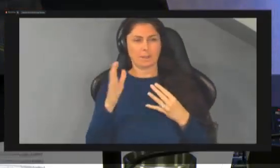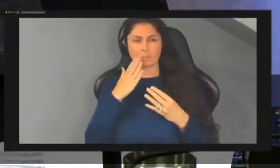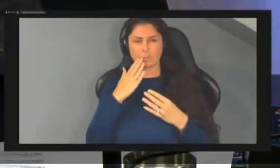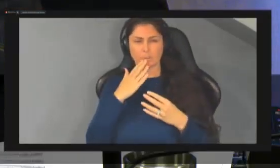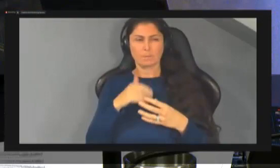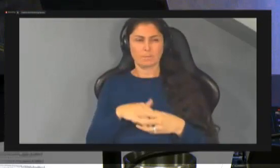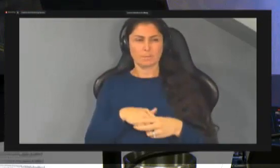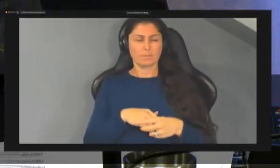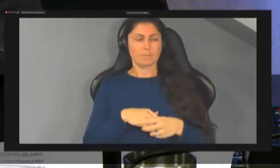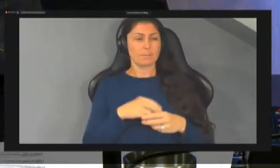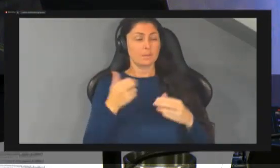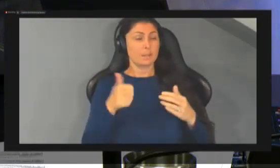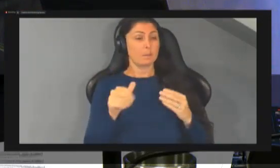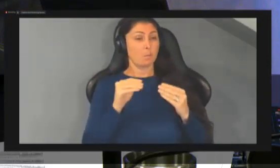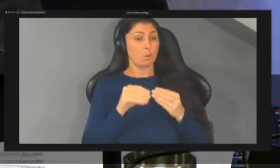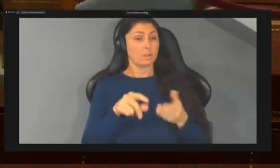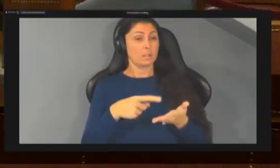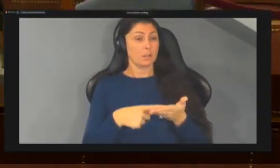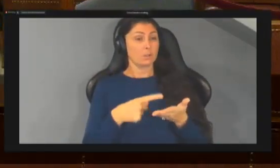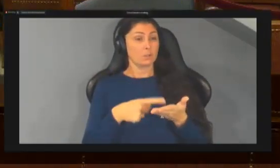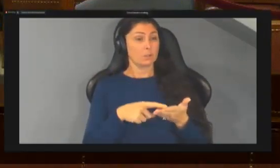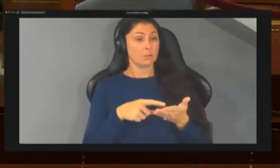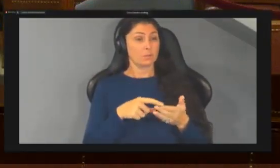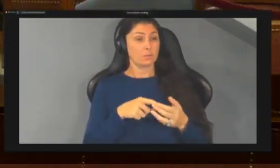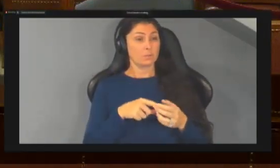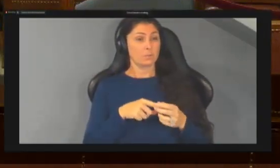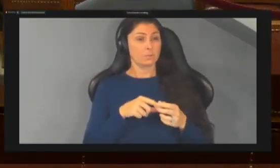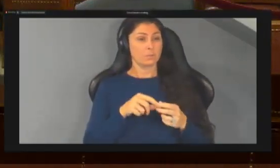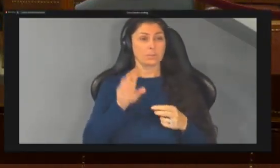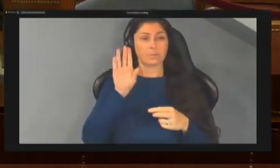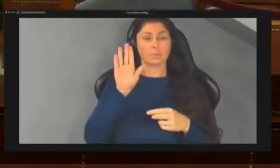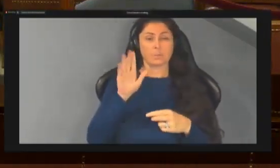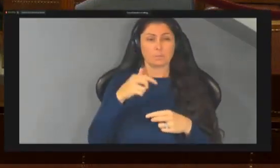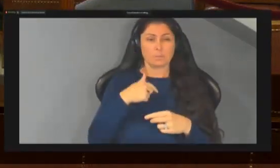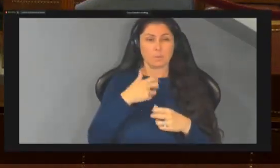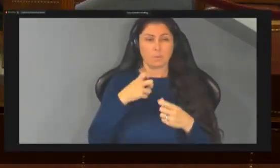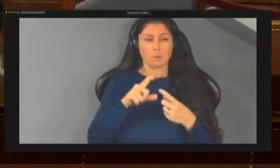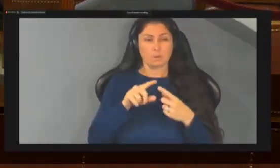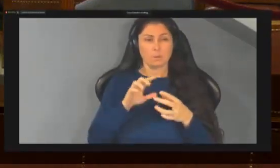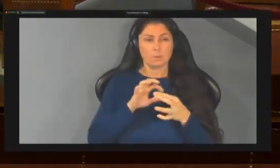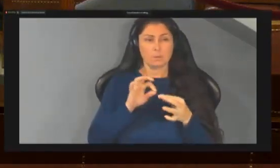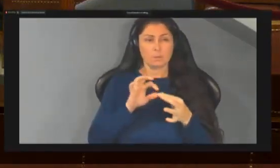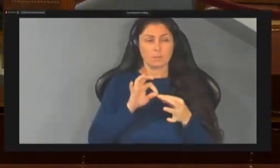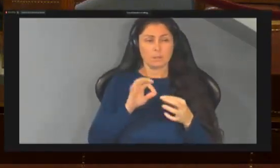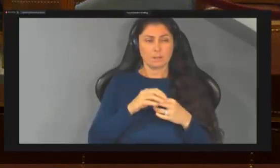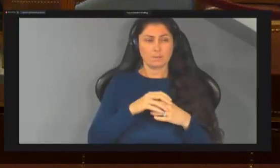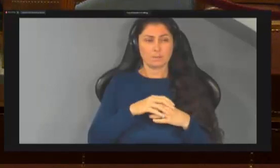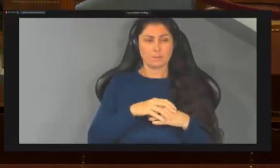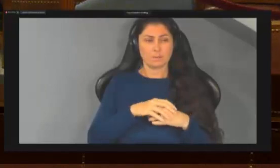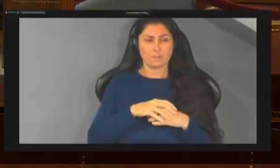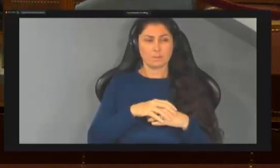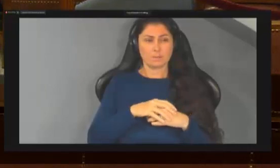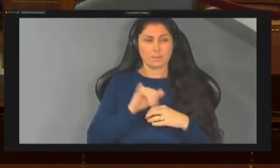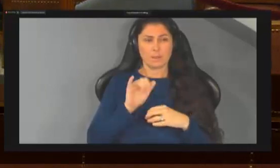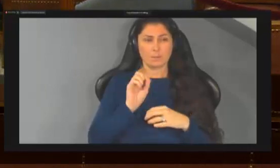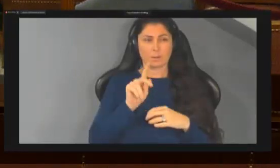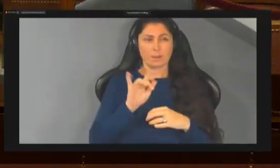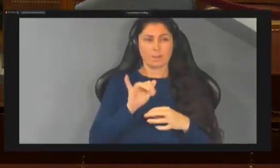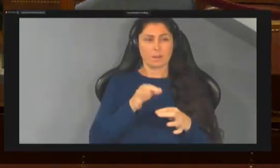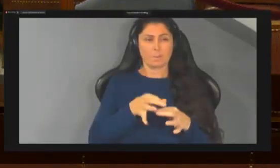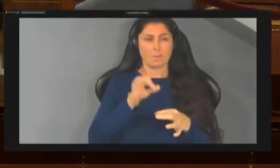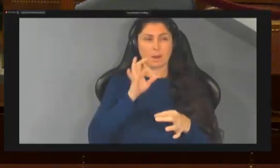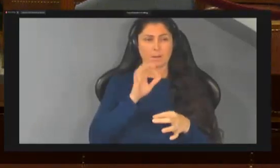you. Any further discussion? Second round, Councilman Cogdell. No, yeah, I just want to say... And, sorry, Bobby. No, that's okay. Microphone I've been hitting you all day.